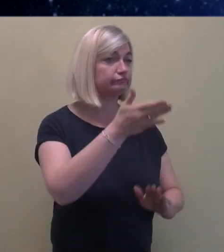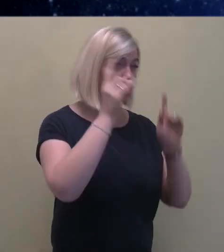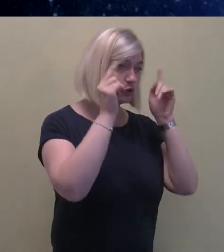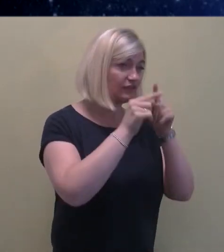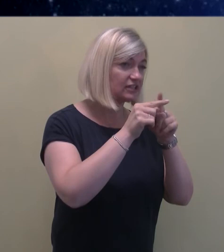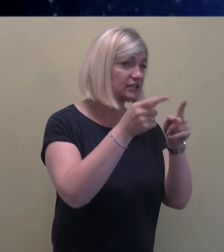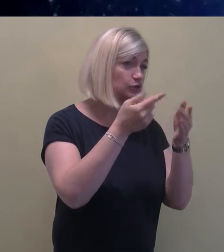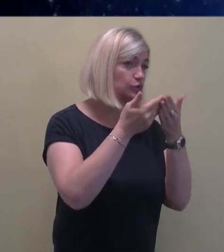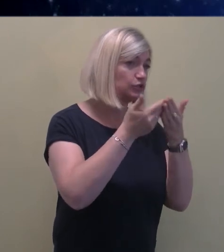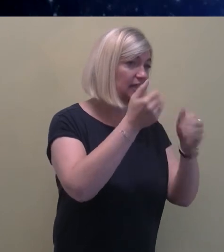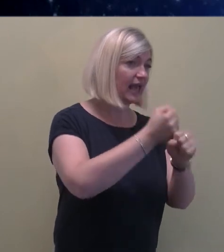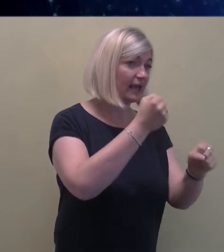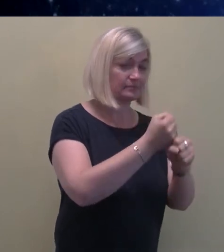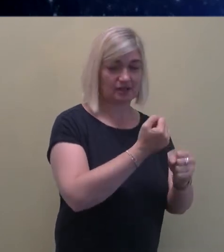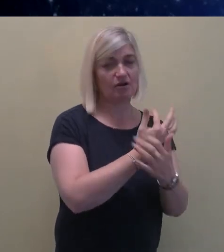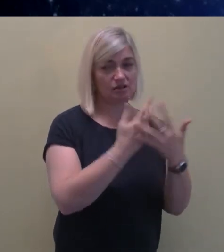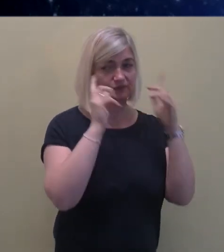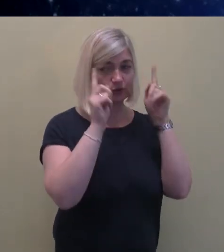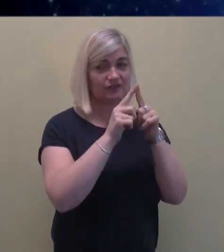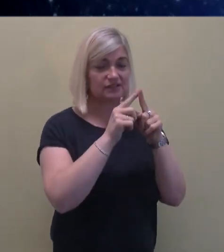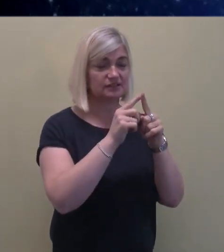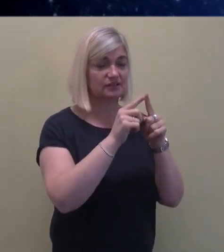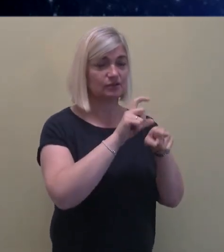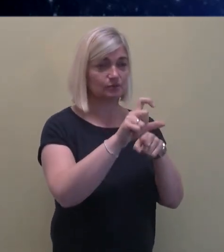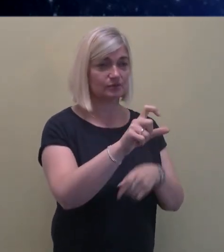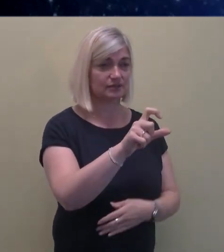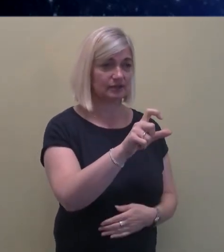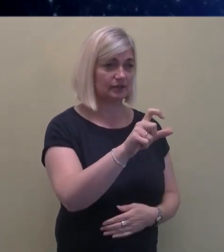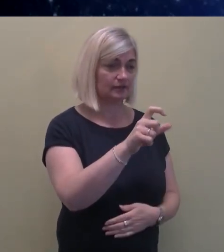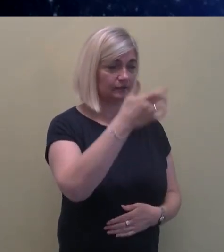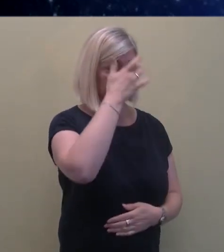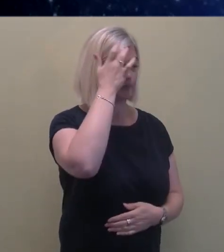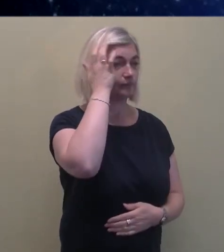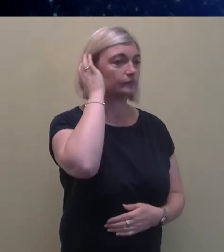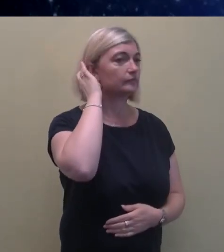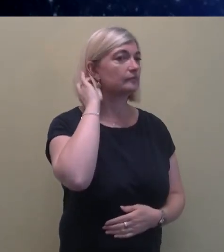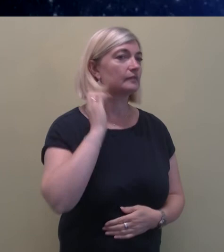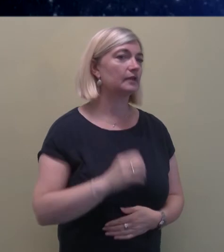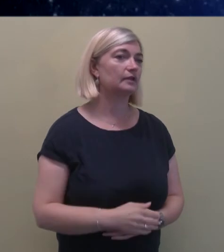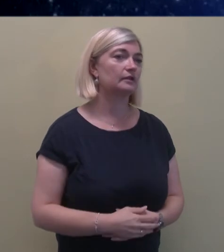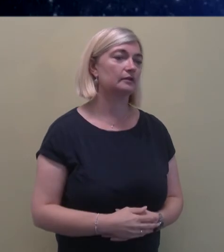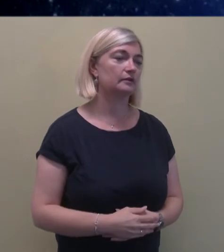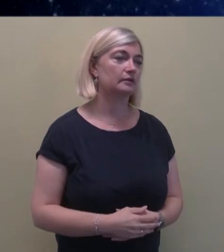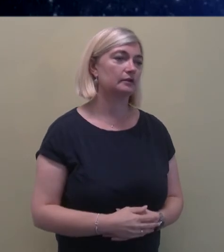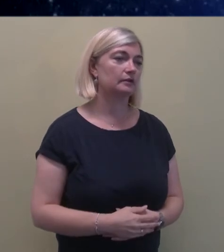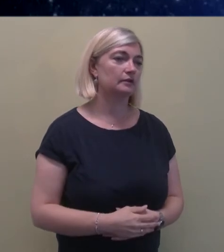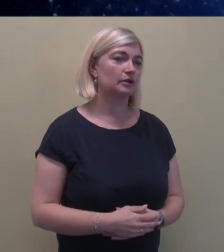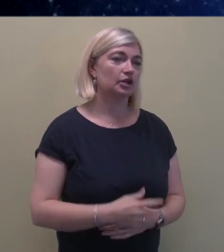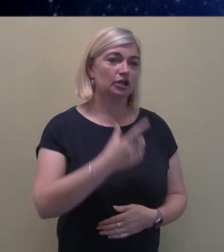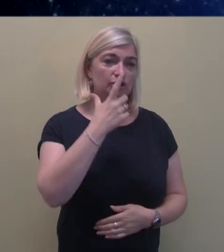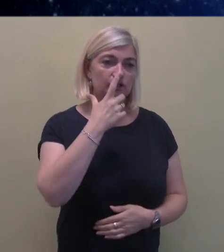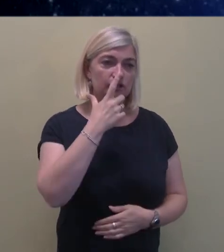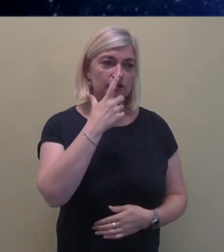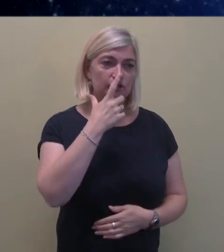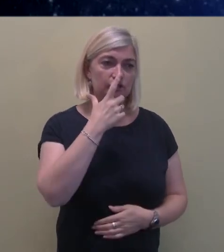that, he can make choices as to whether he would prefer to go on to university courses to study games. And there are quite a few. For example,